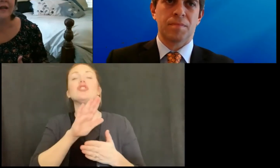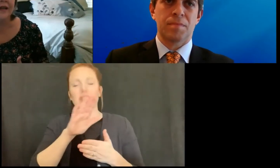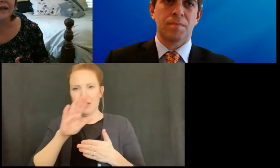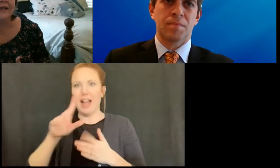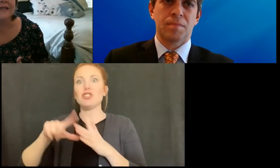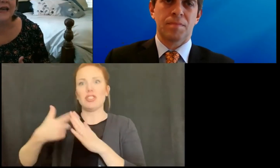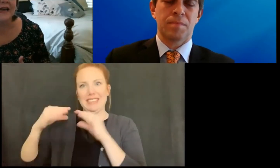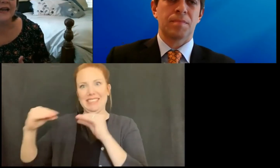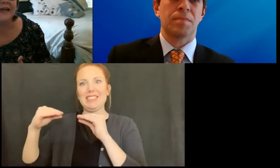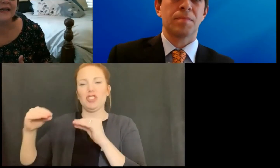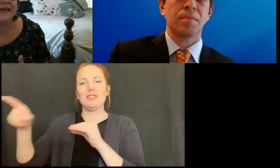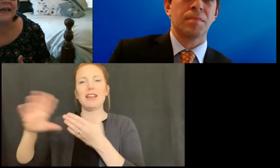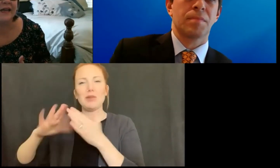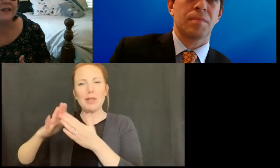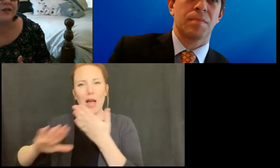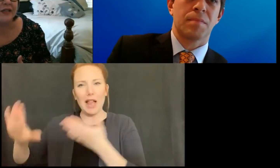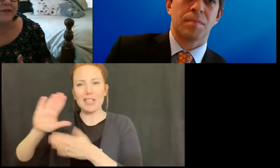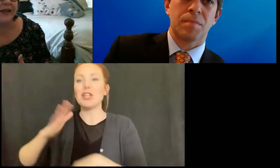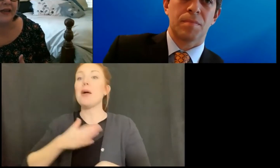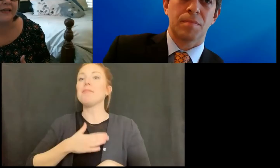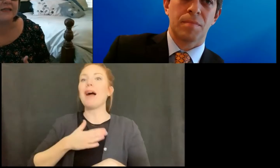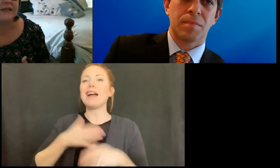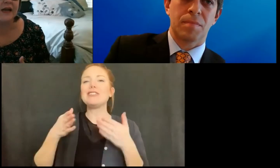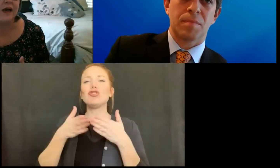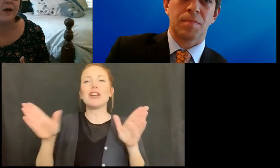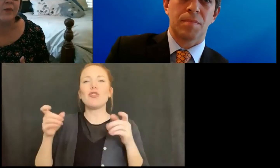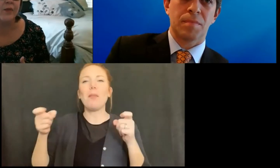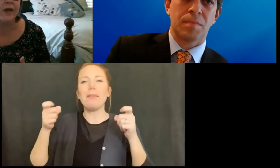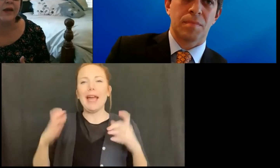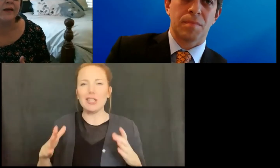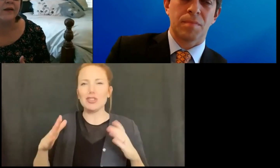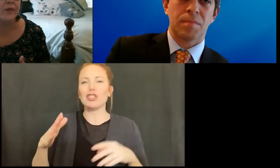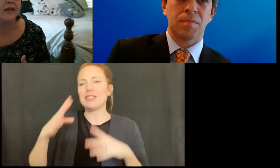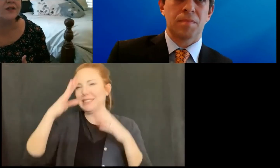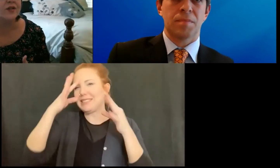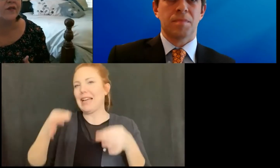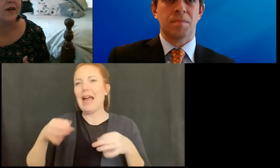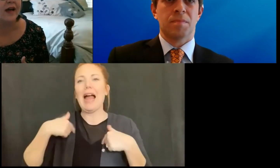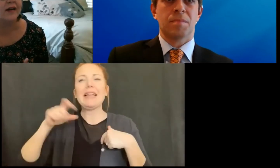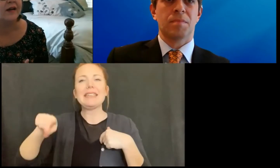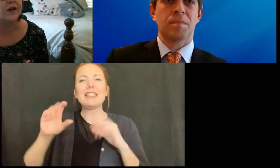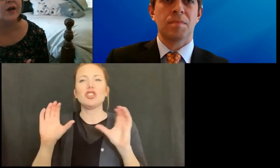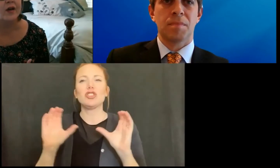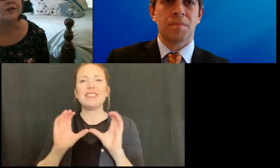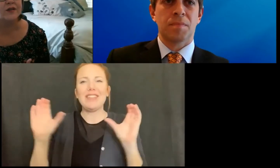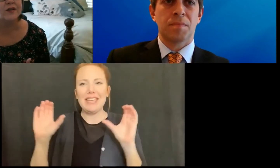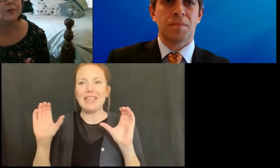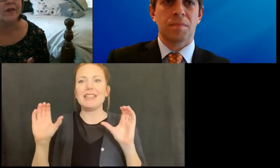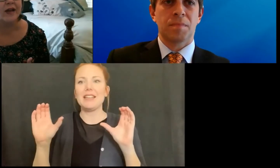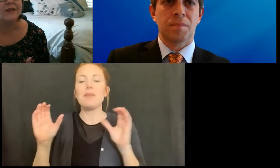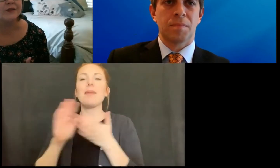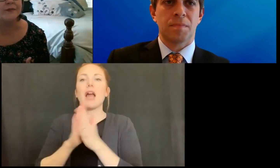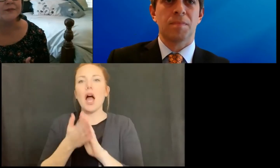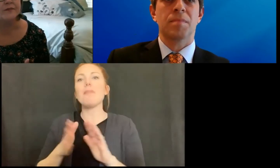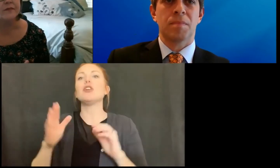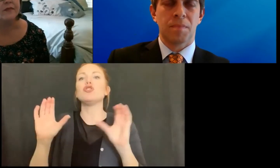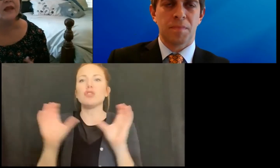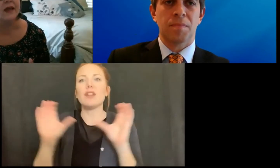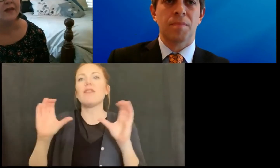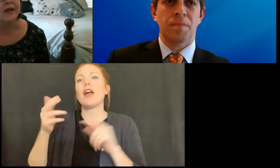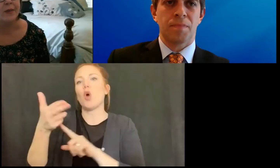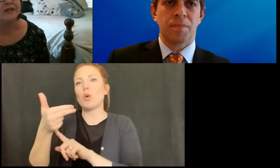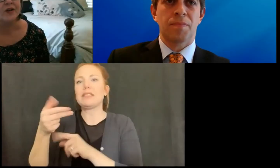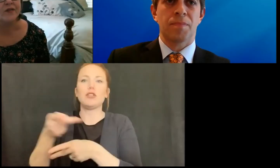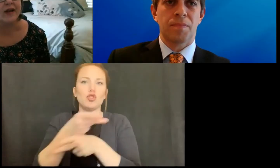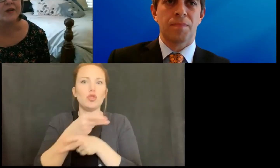started, decided I needed to get a certificate and be a certified hotel supervisor,